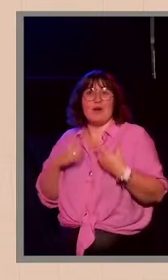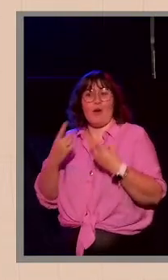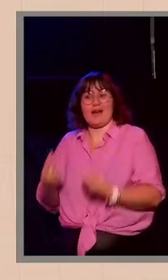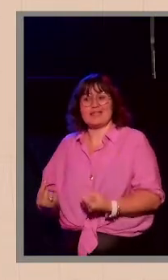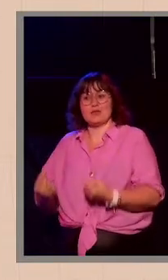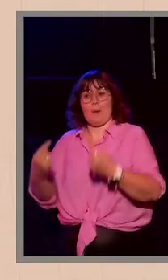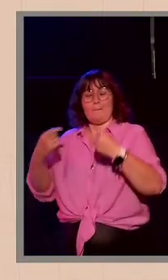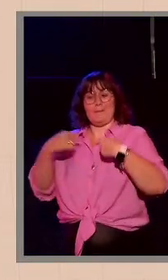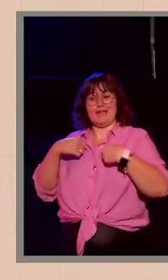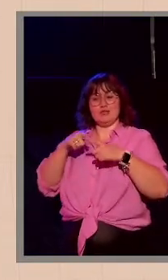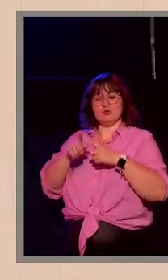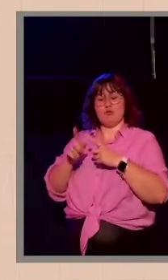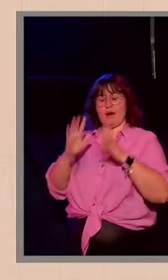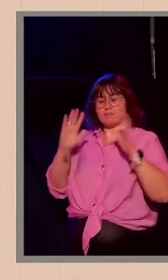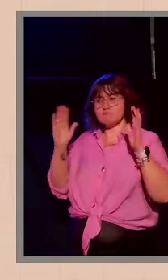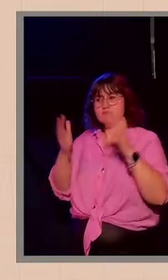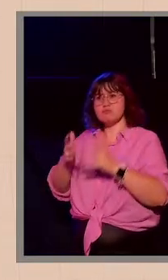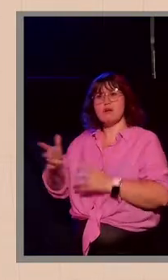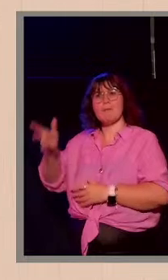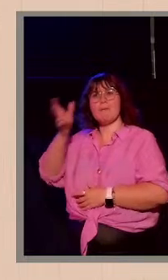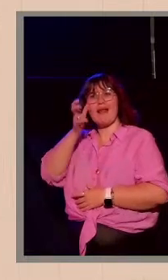my listening and